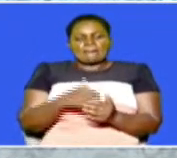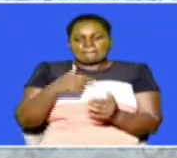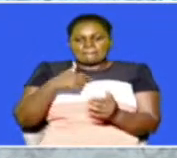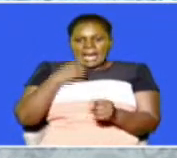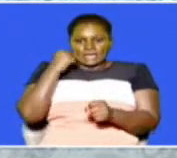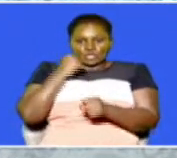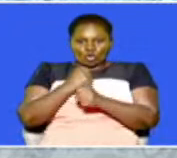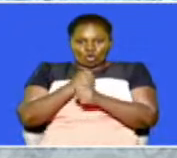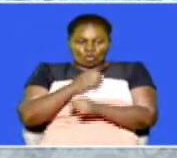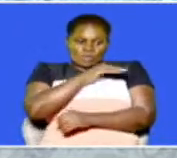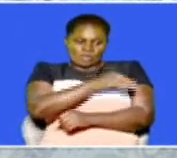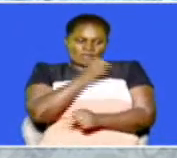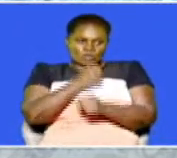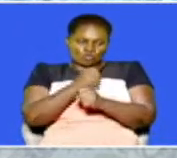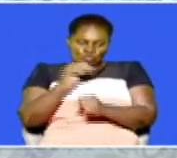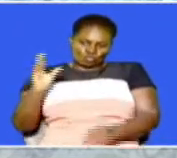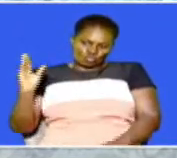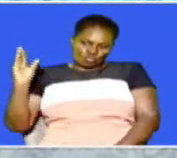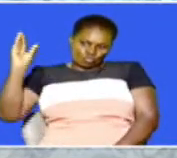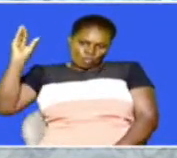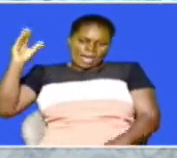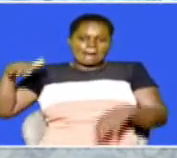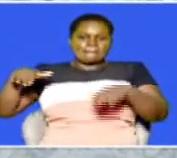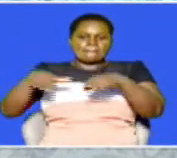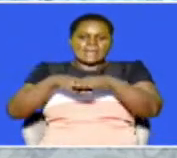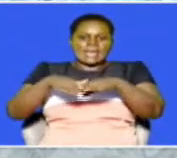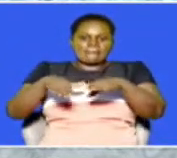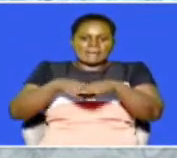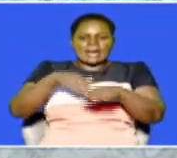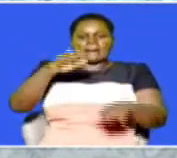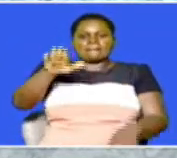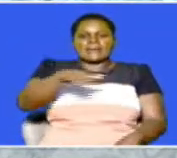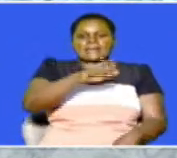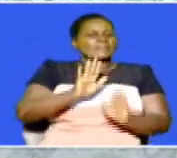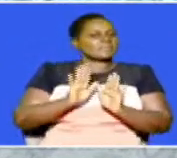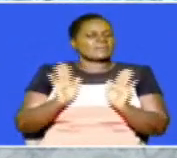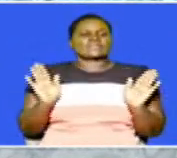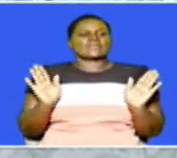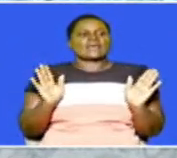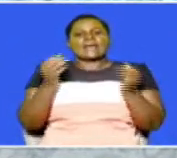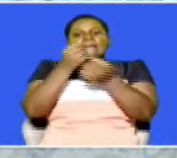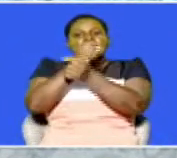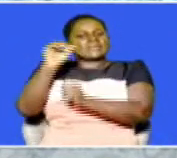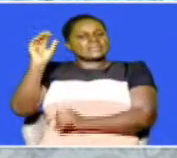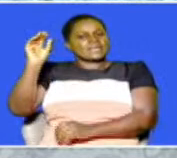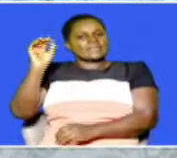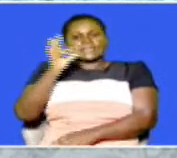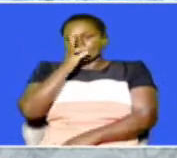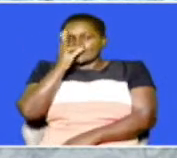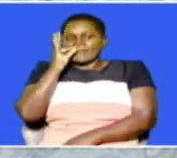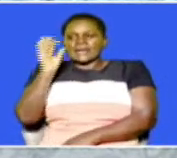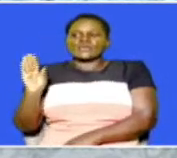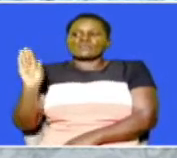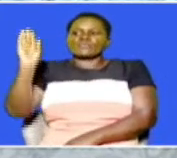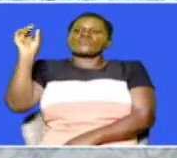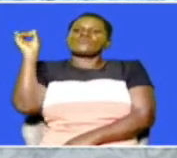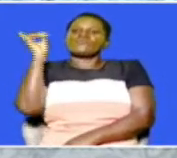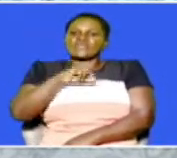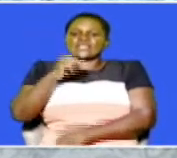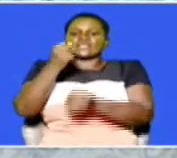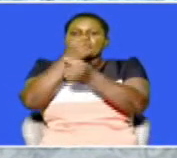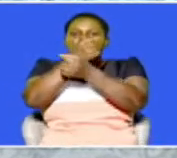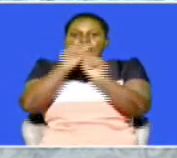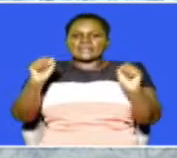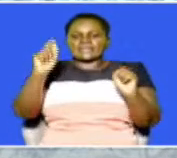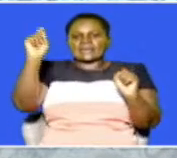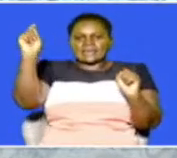duties that evening was yes. to swear in members of Parliament. Yes. President Kibaki had been sworn in as the